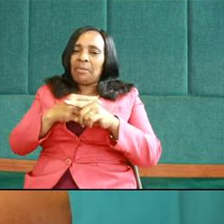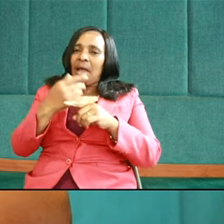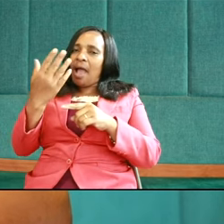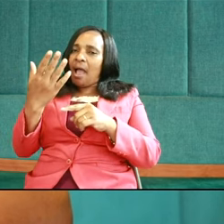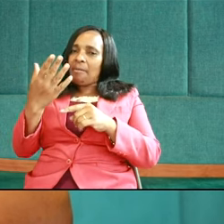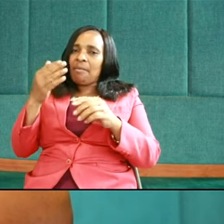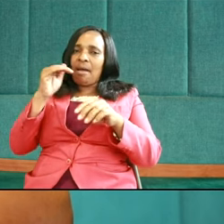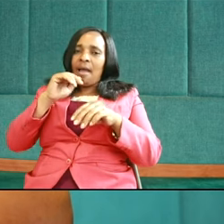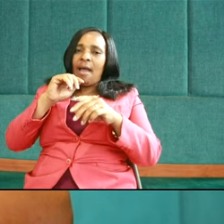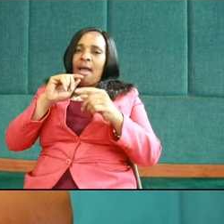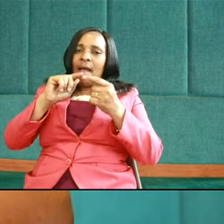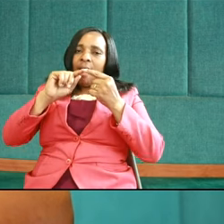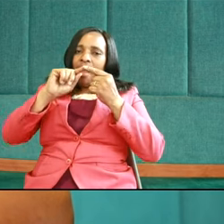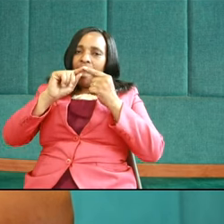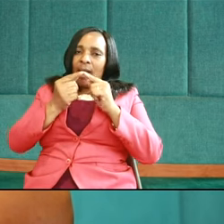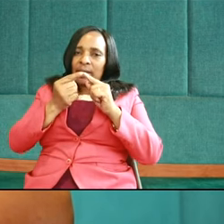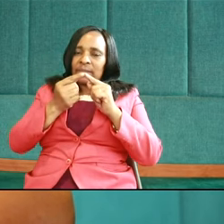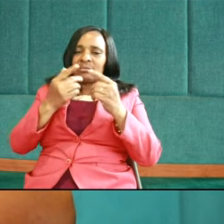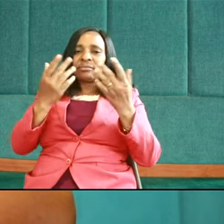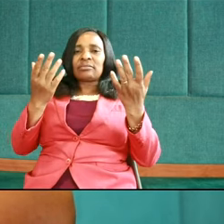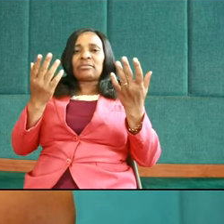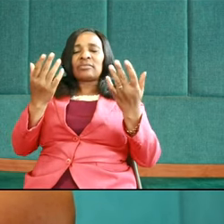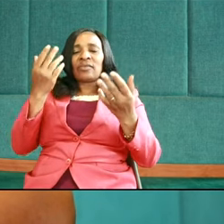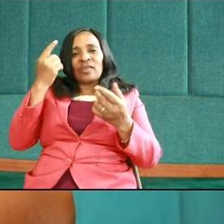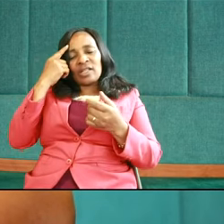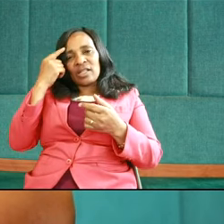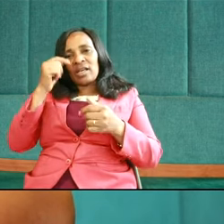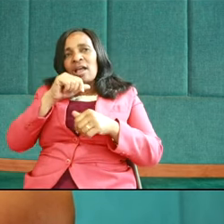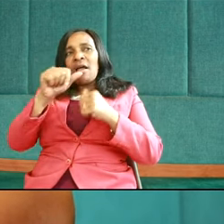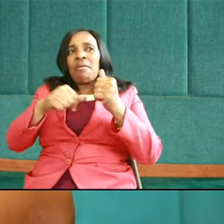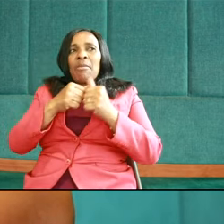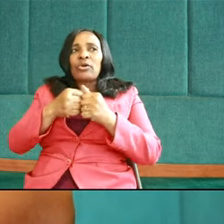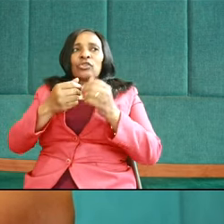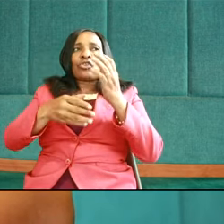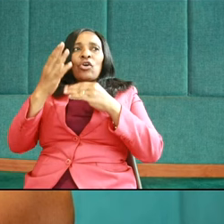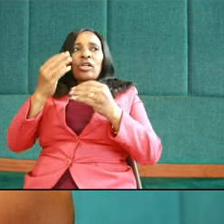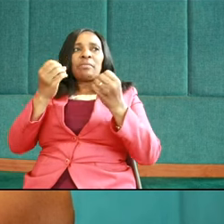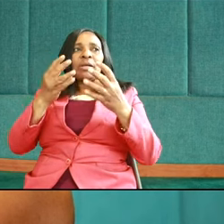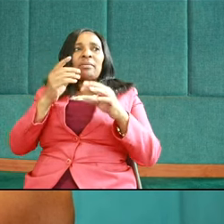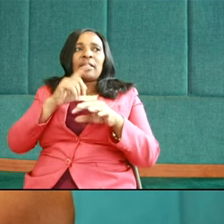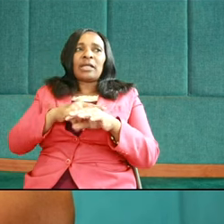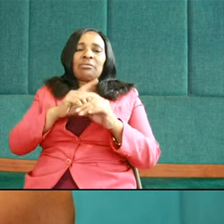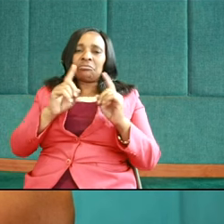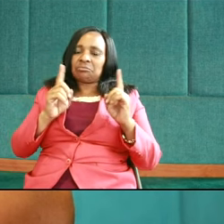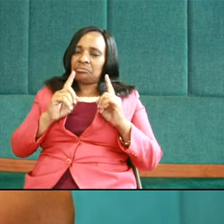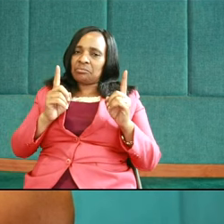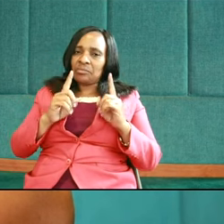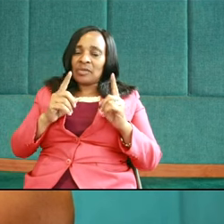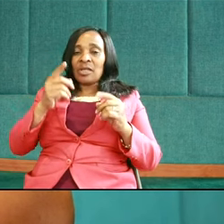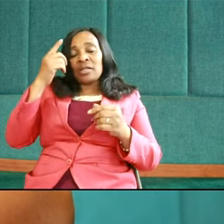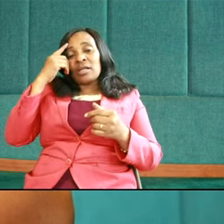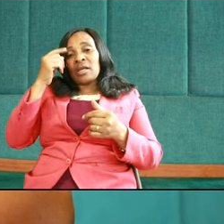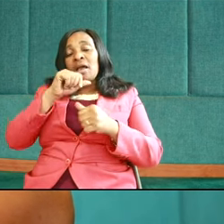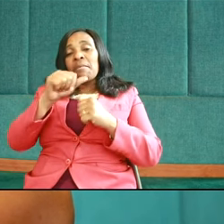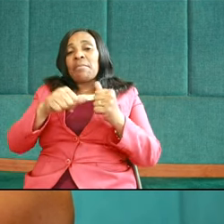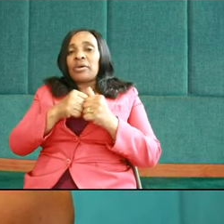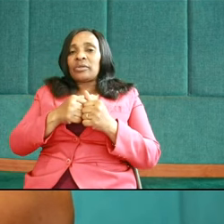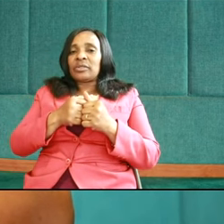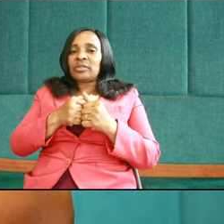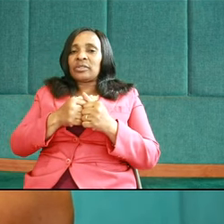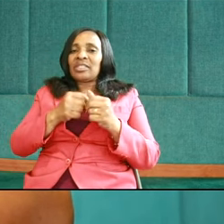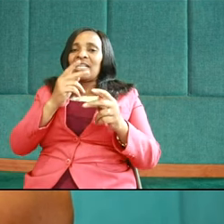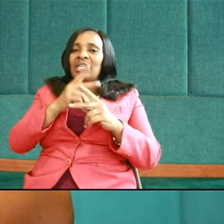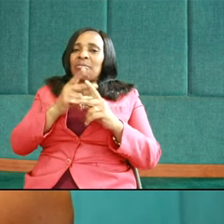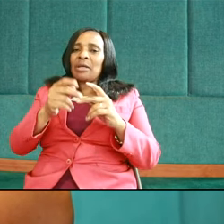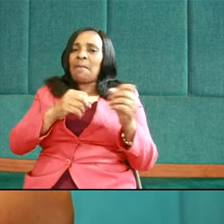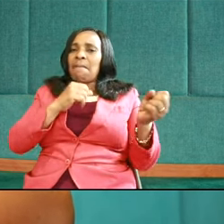then, otherwise, he wasn't really thinking about God most of the time. he was thinking about, you know, keeping